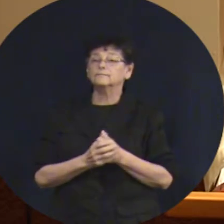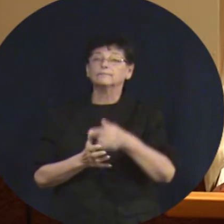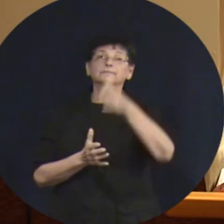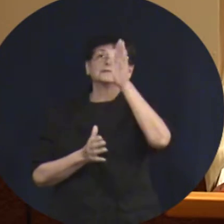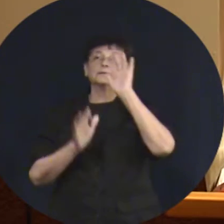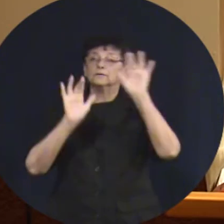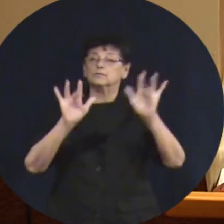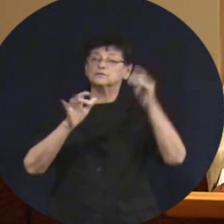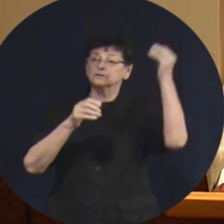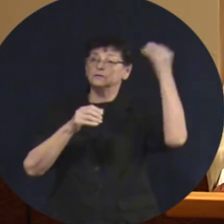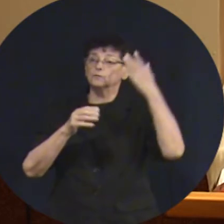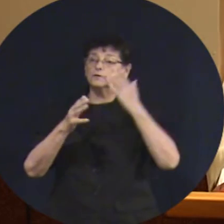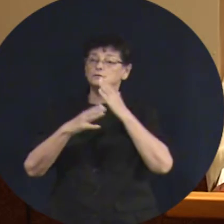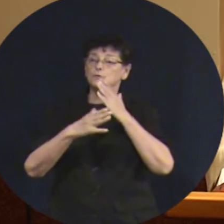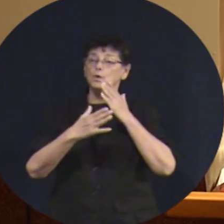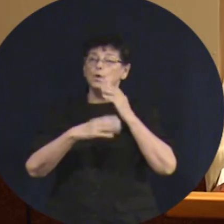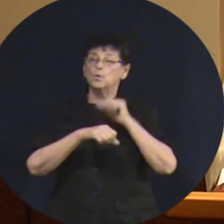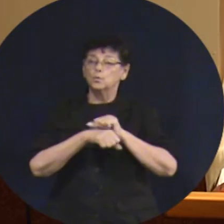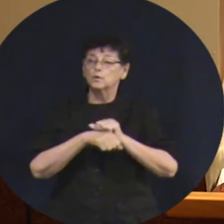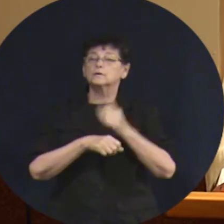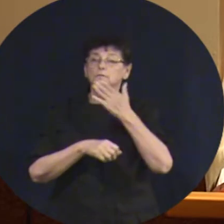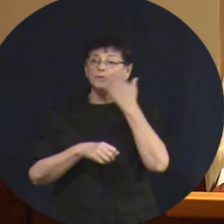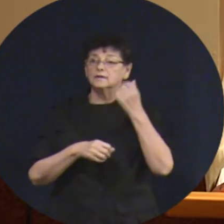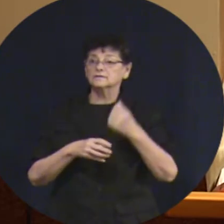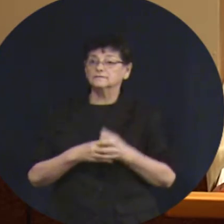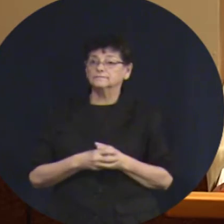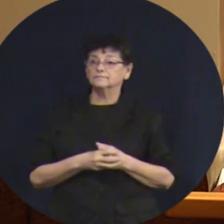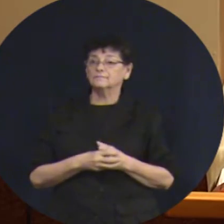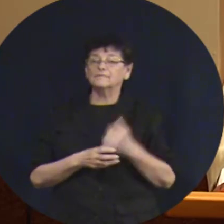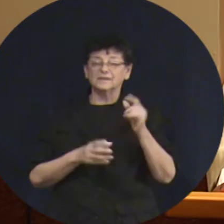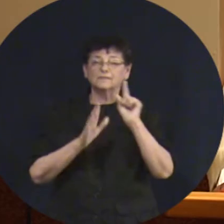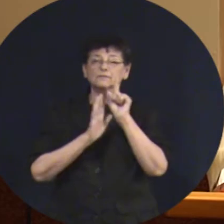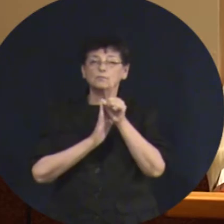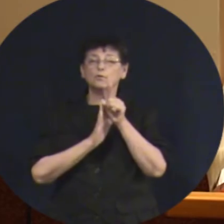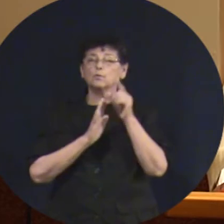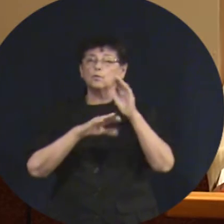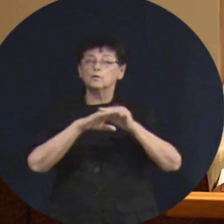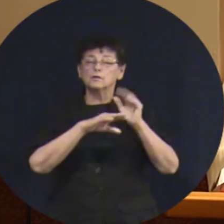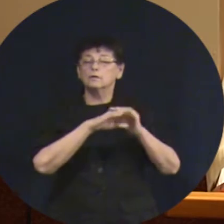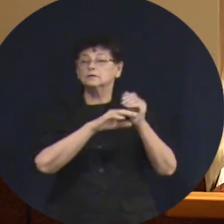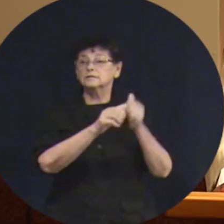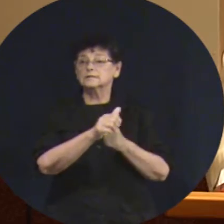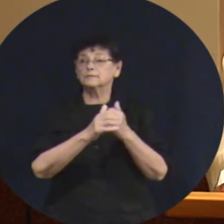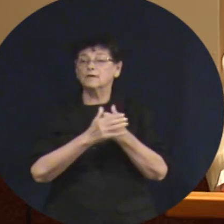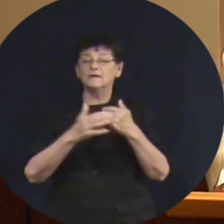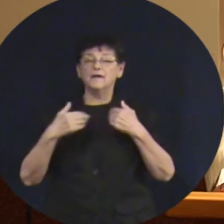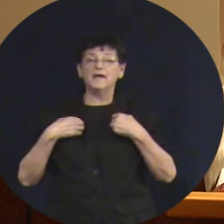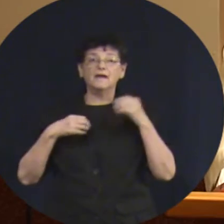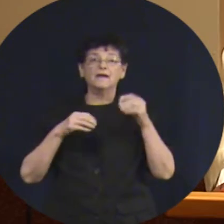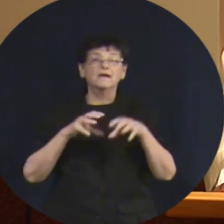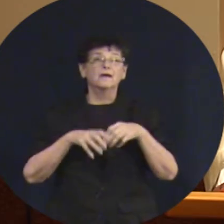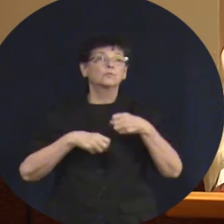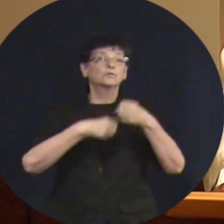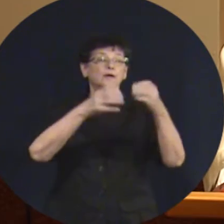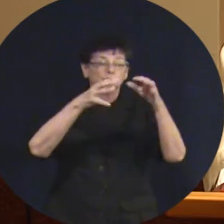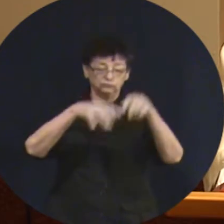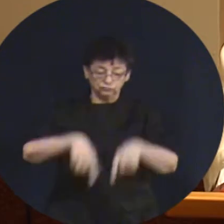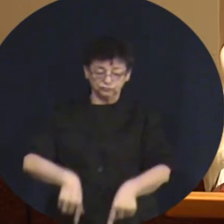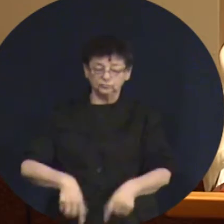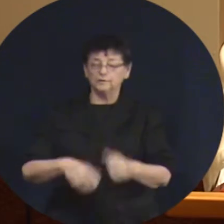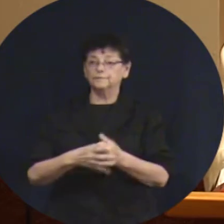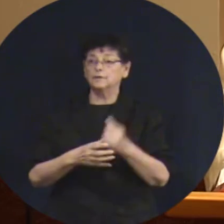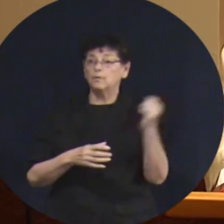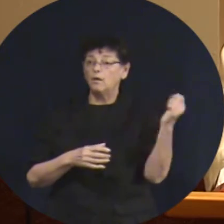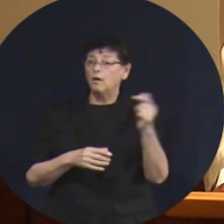God's mercy and grace work sometimes the best. Just in that moment where he called the disciples and had them put out into the deep,